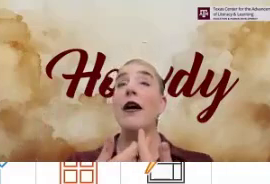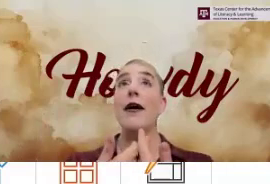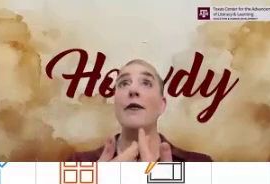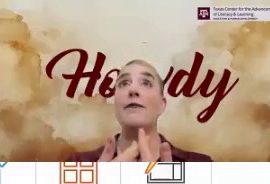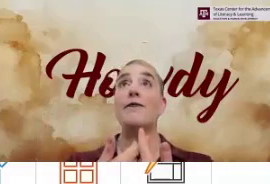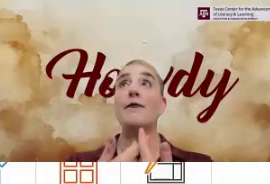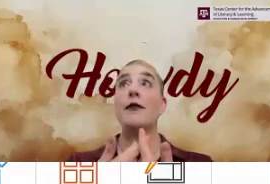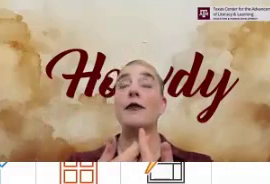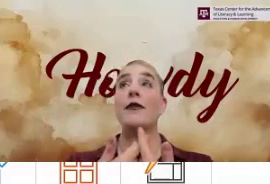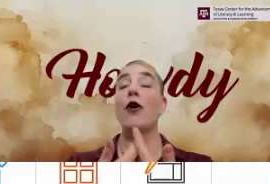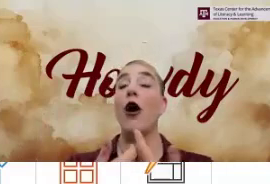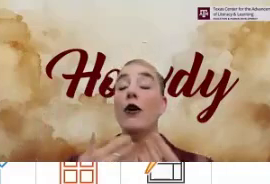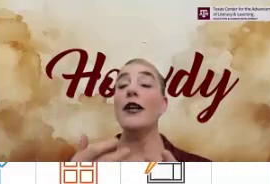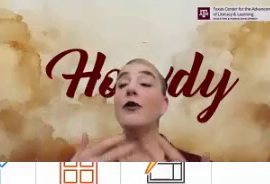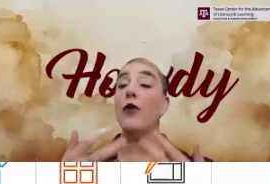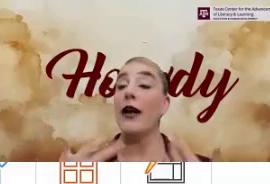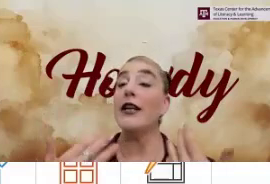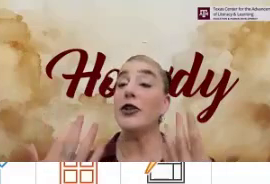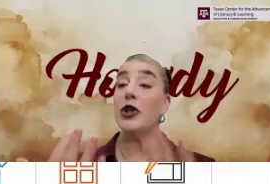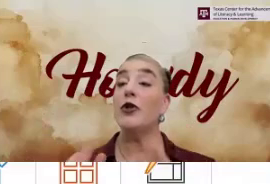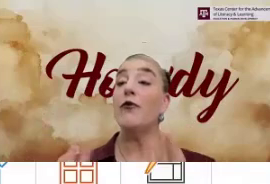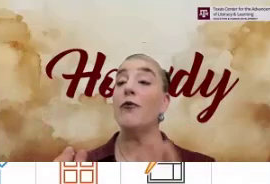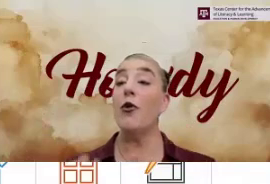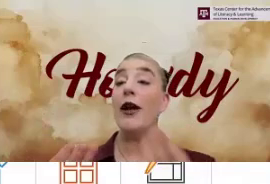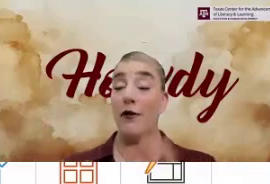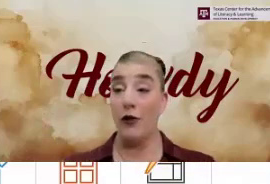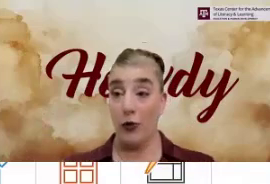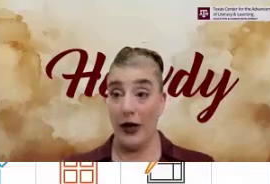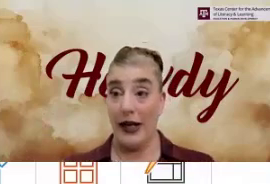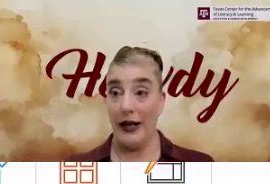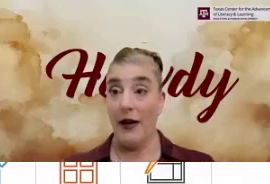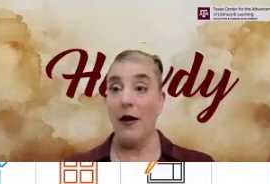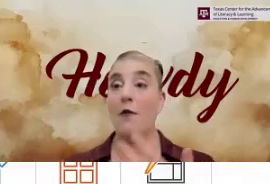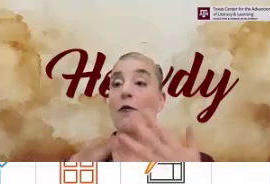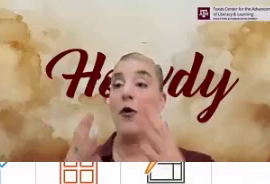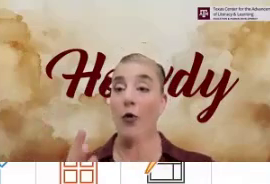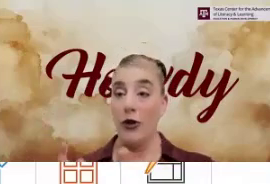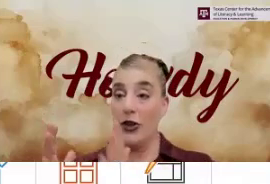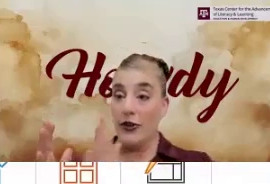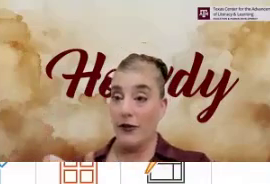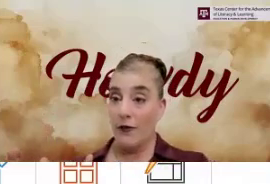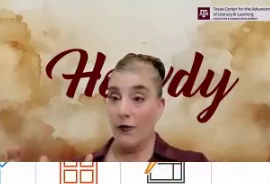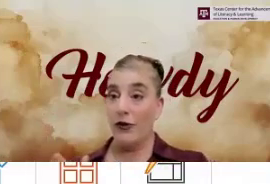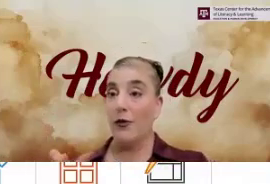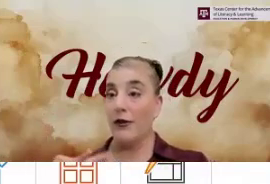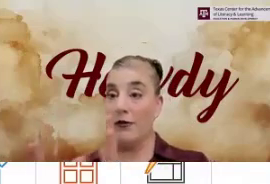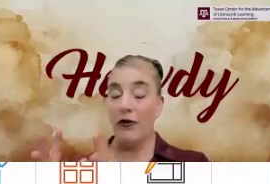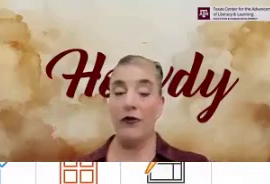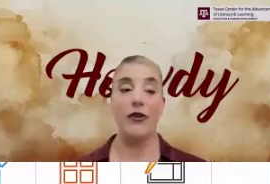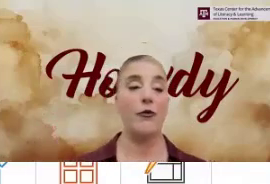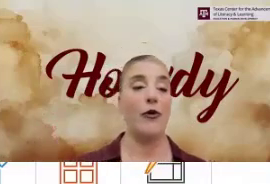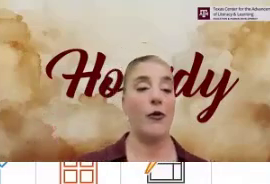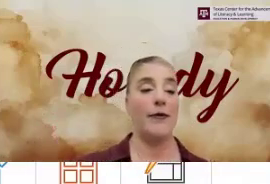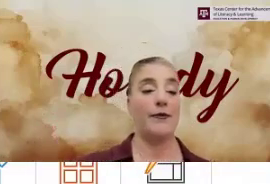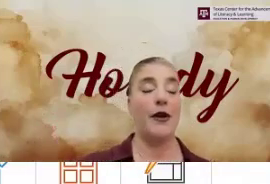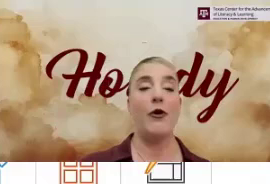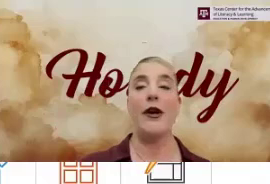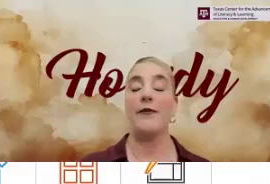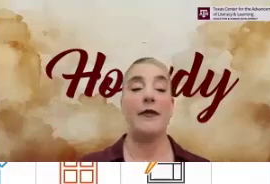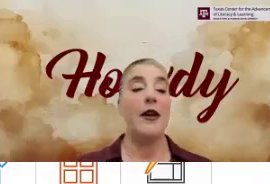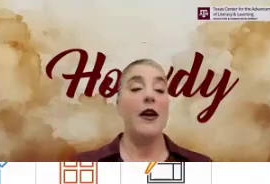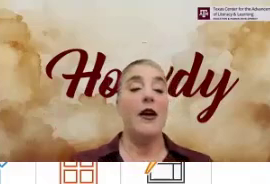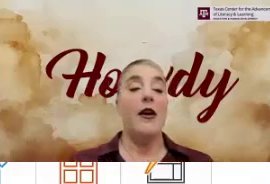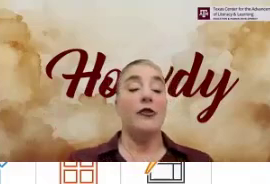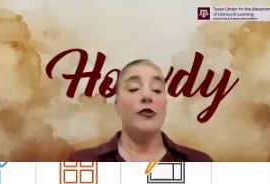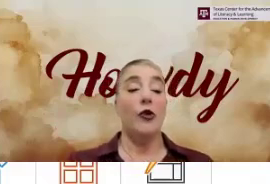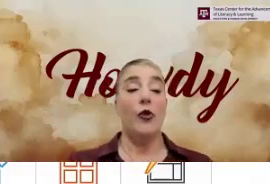already, they're already writing 2.3, but we're just responsible for 2.1.